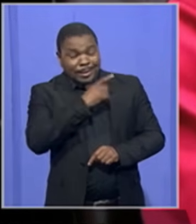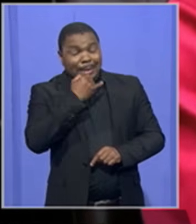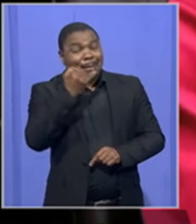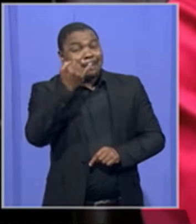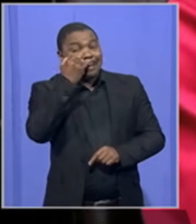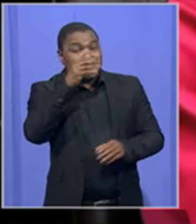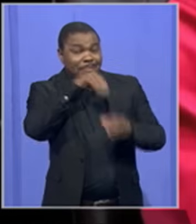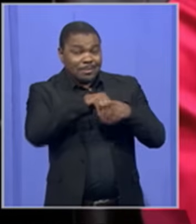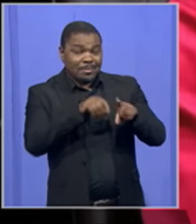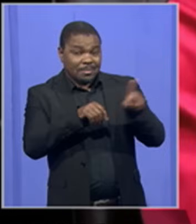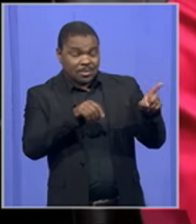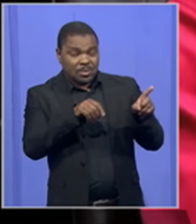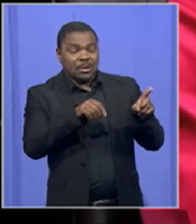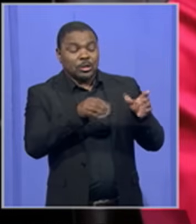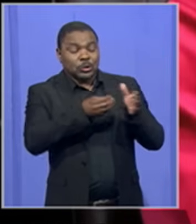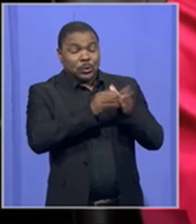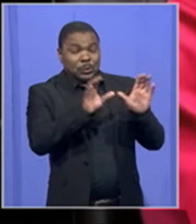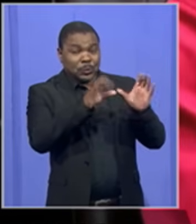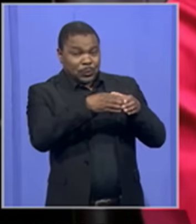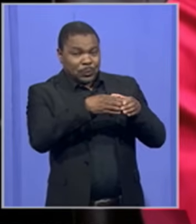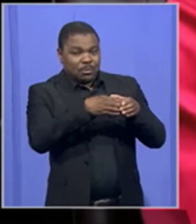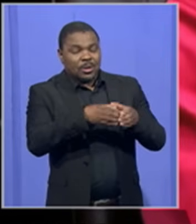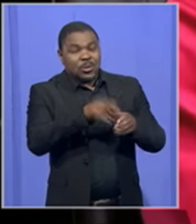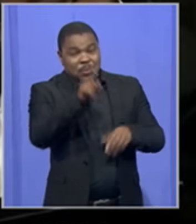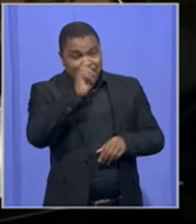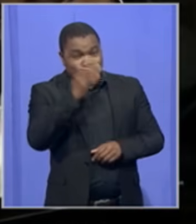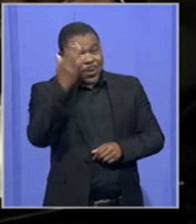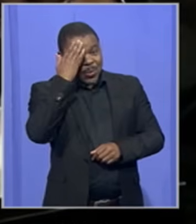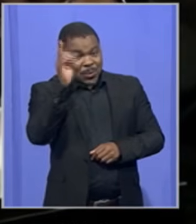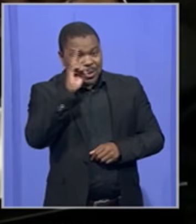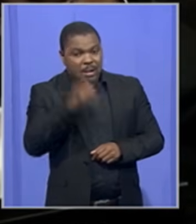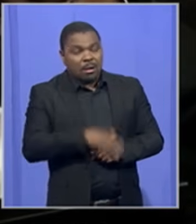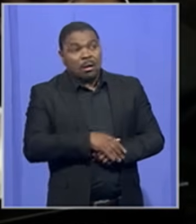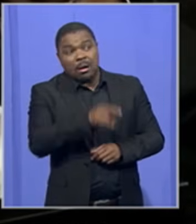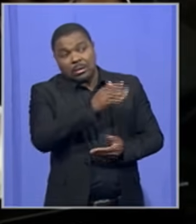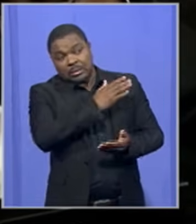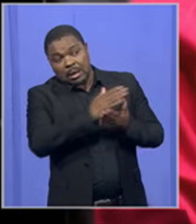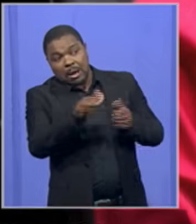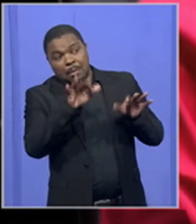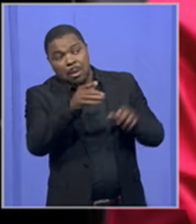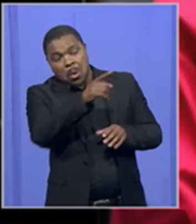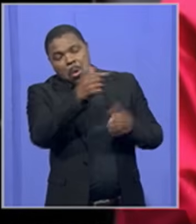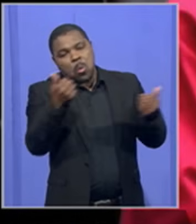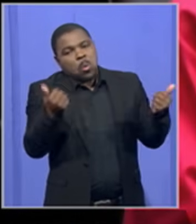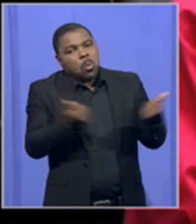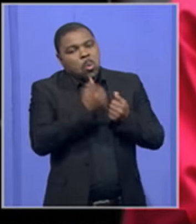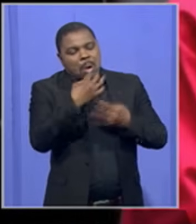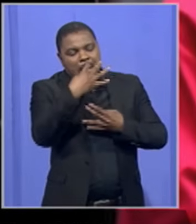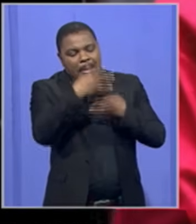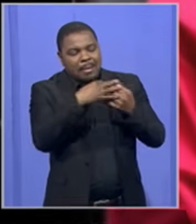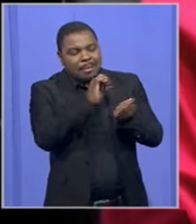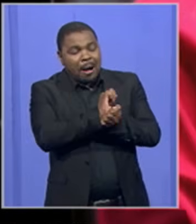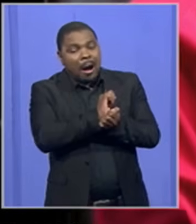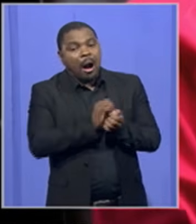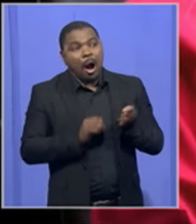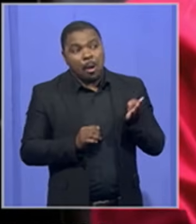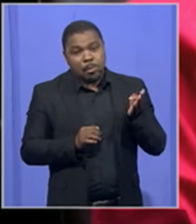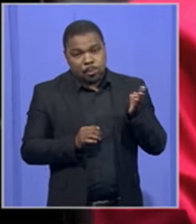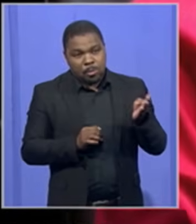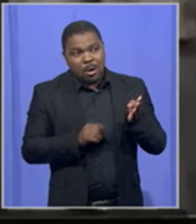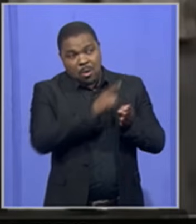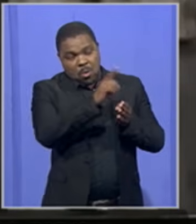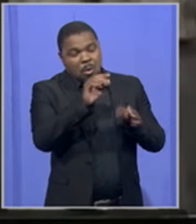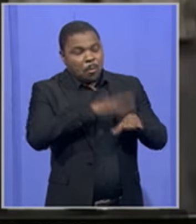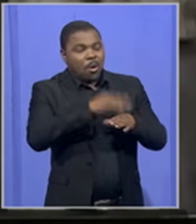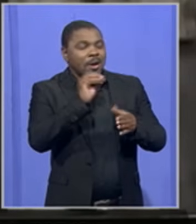talking drugs and drugs cartel, you must know you're talking about some of the people who are already in prison, who might share a lot of